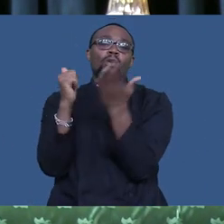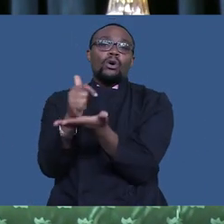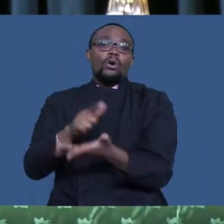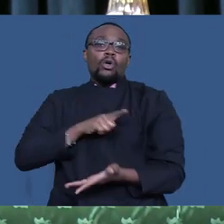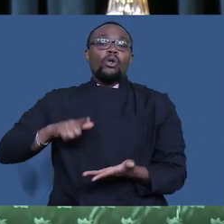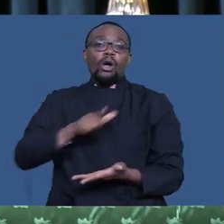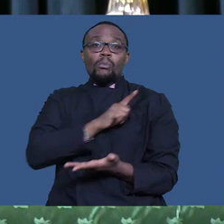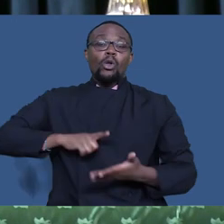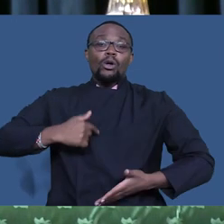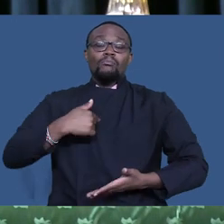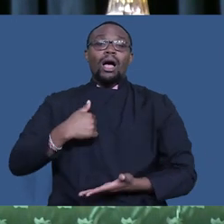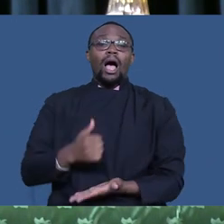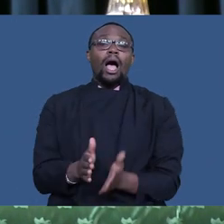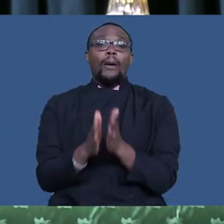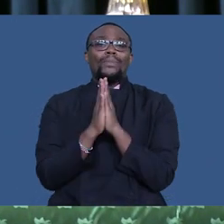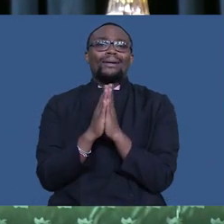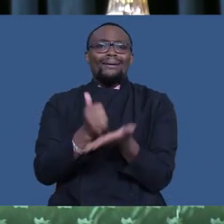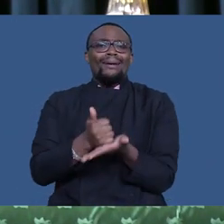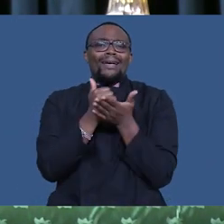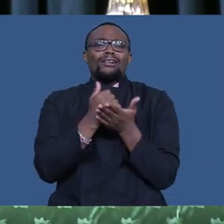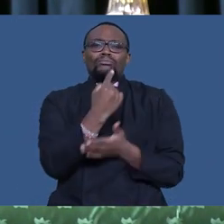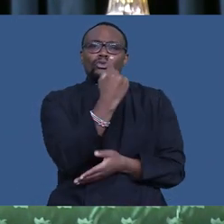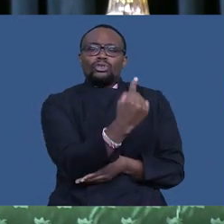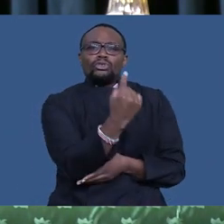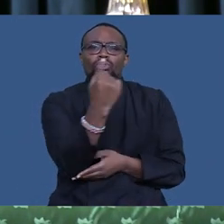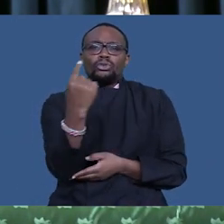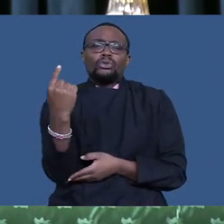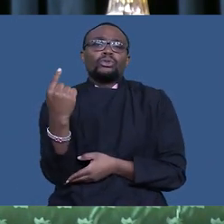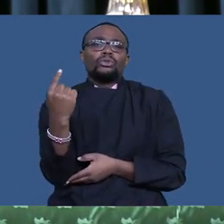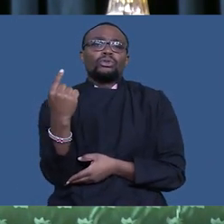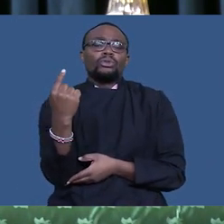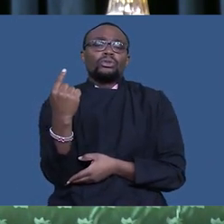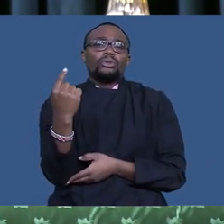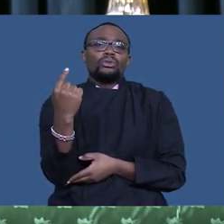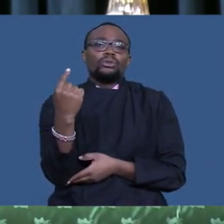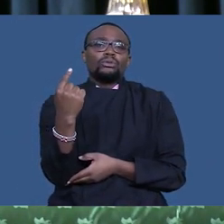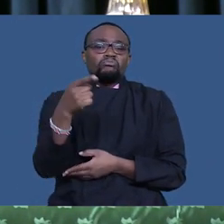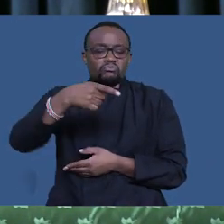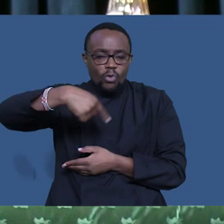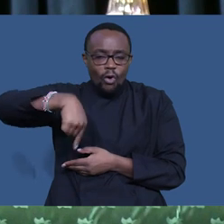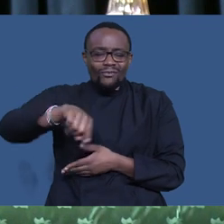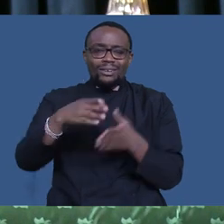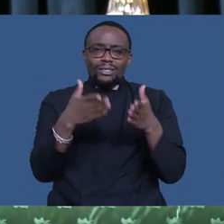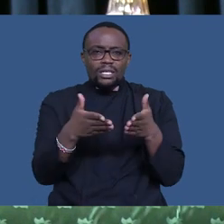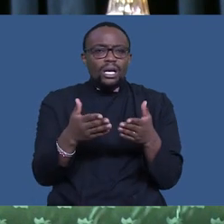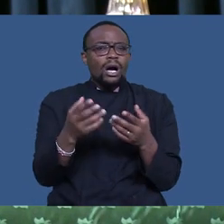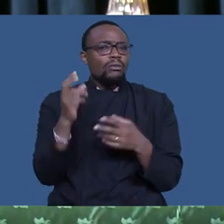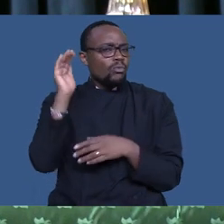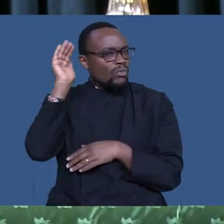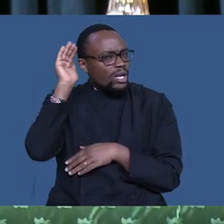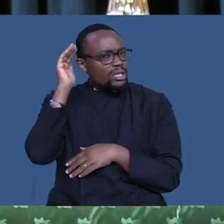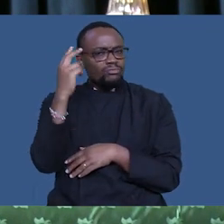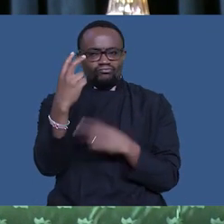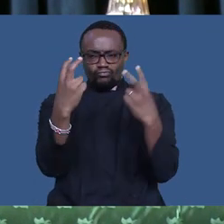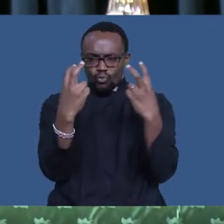pray that you'll help each and every one of us who's watching